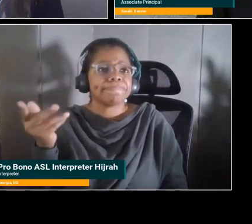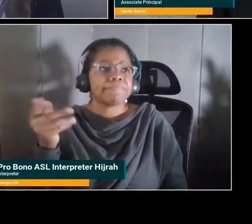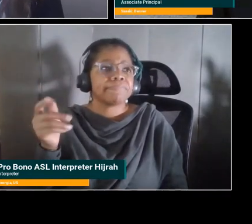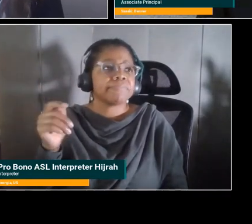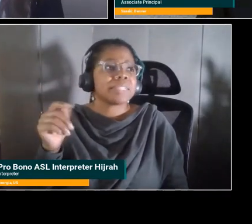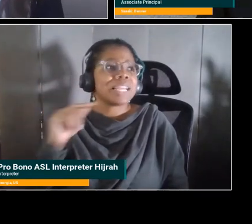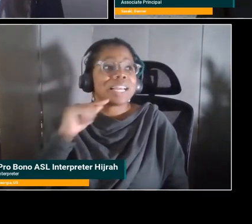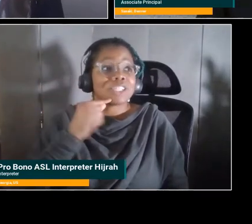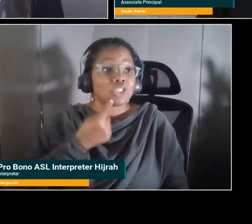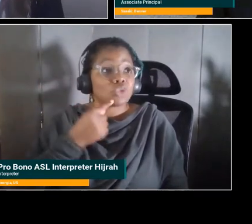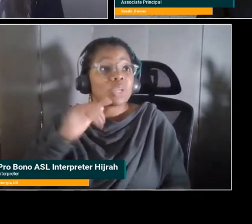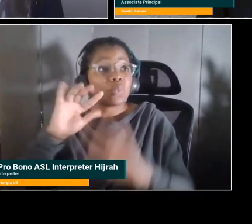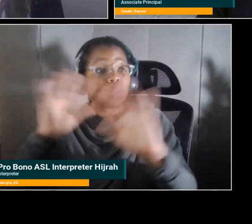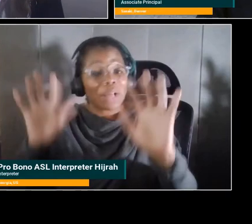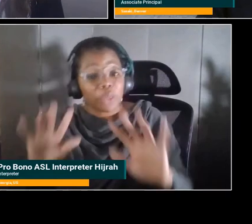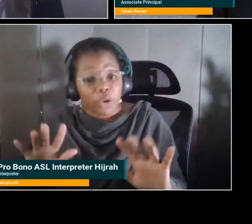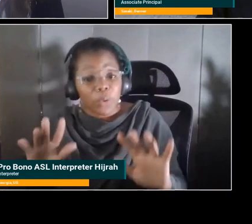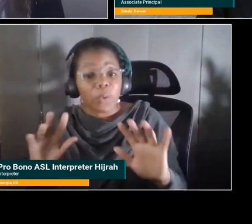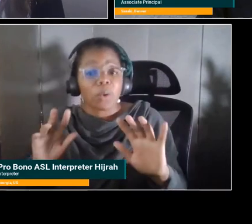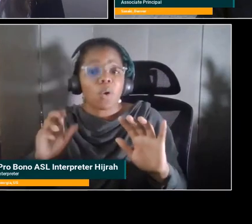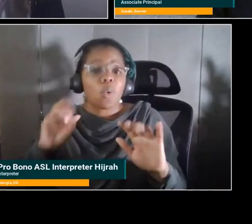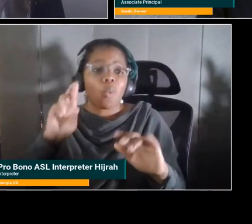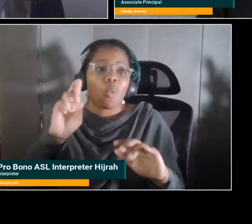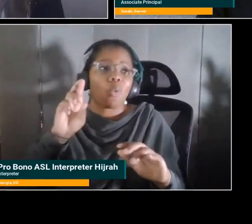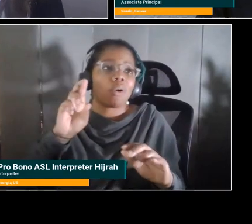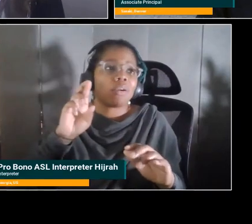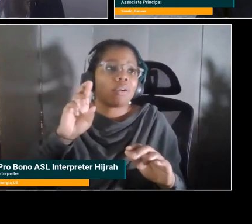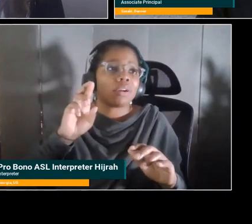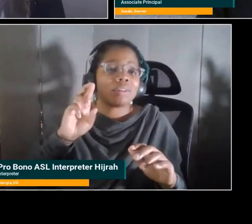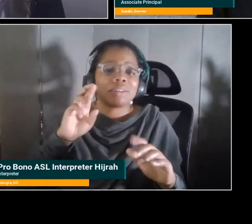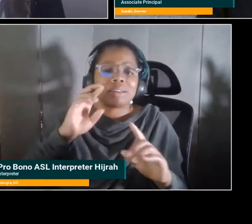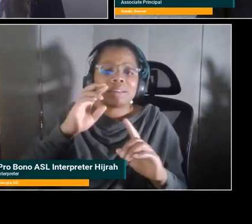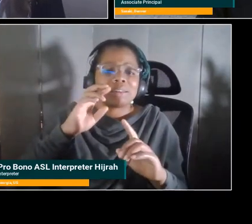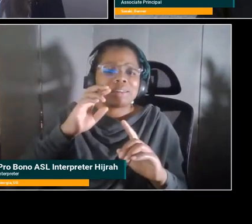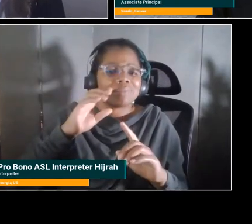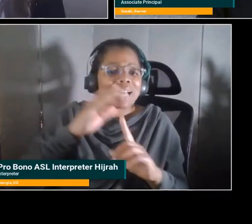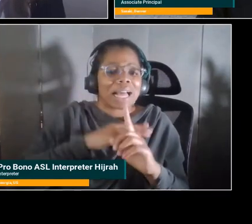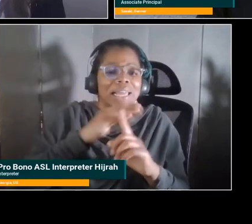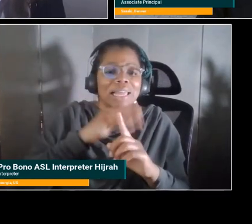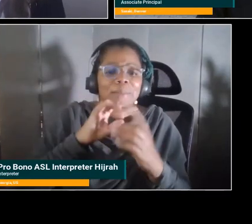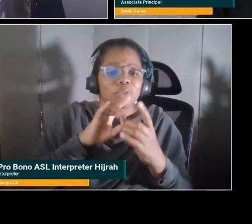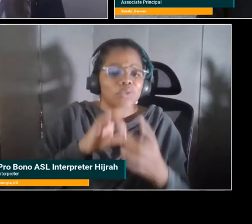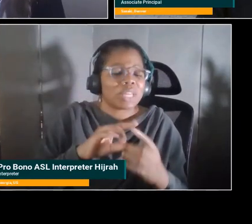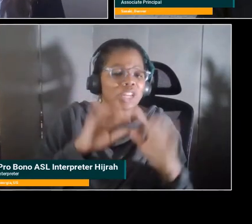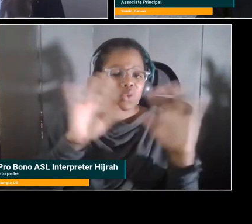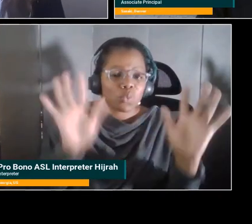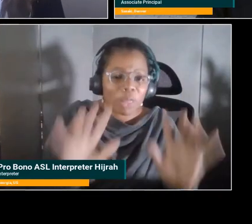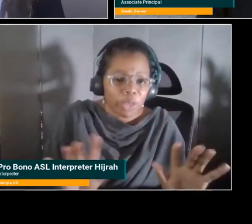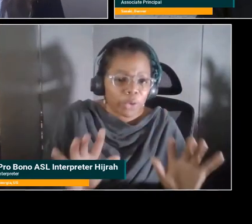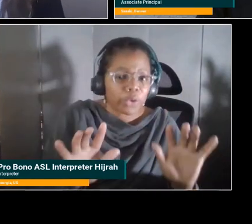extreme weather events or, you know, climate related weather events have